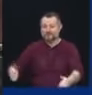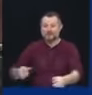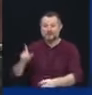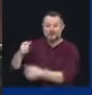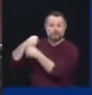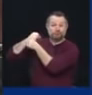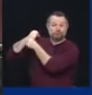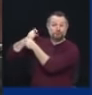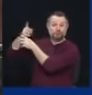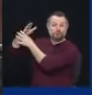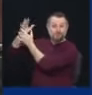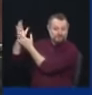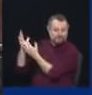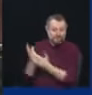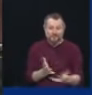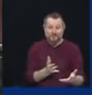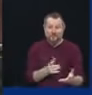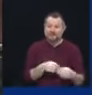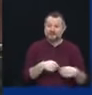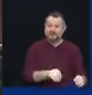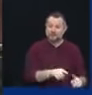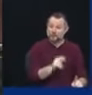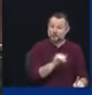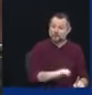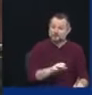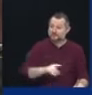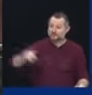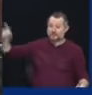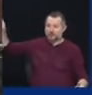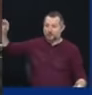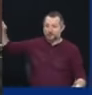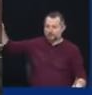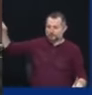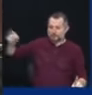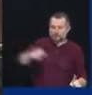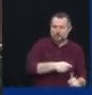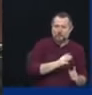City has really been a success story in and of itself.